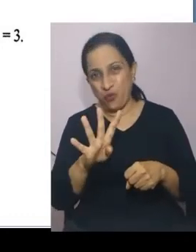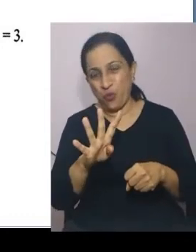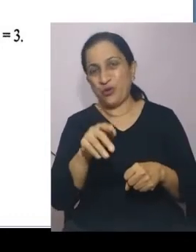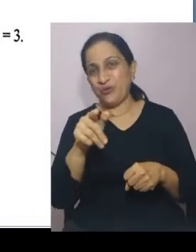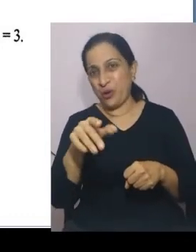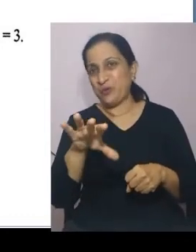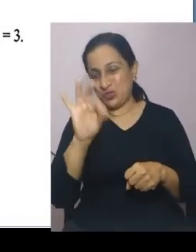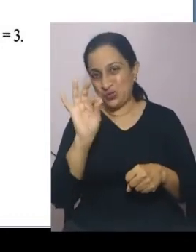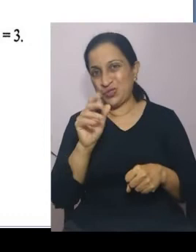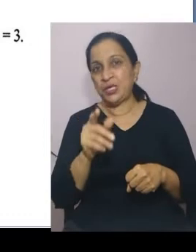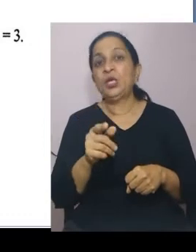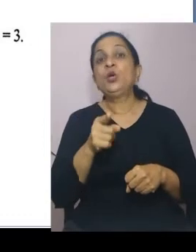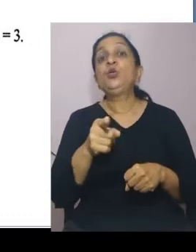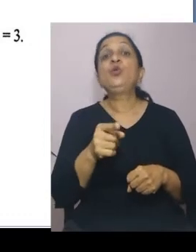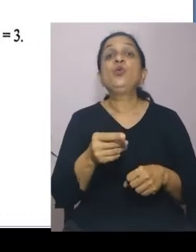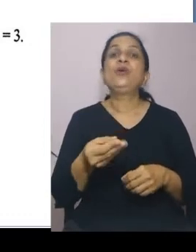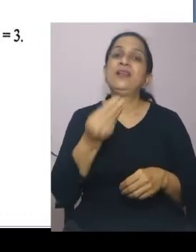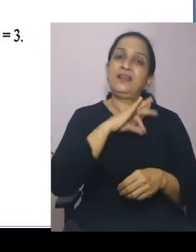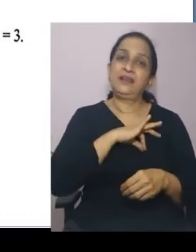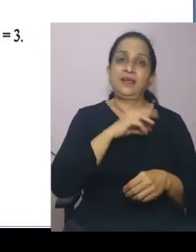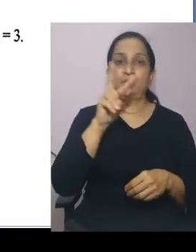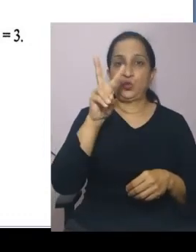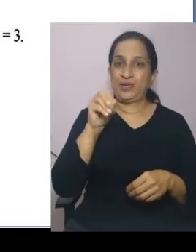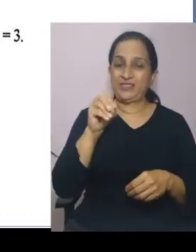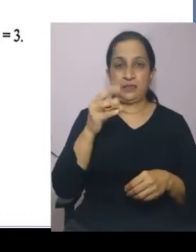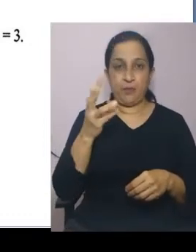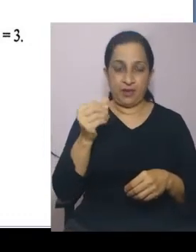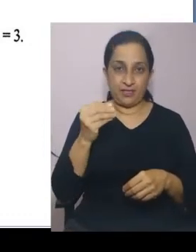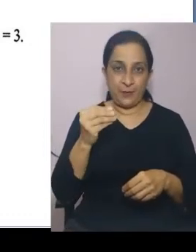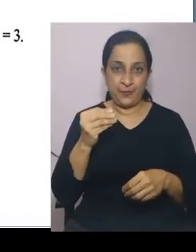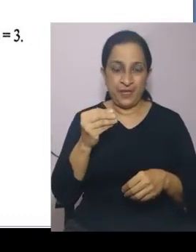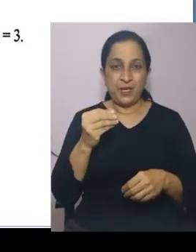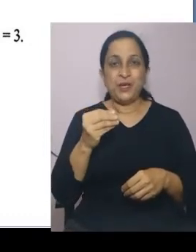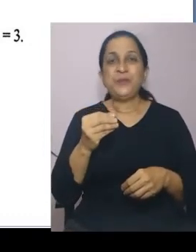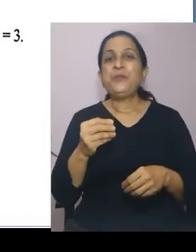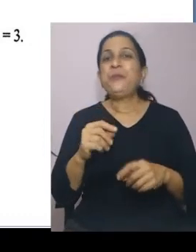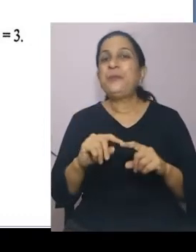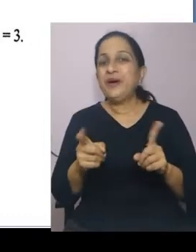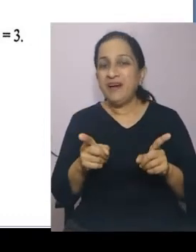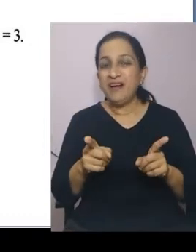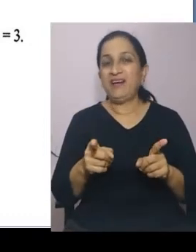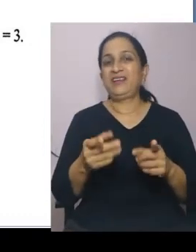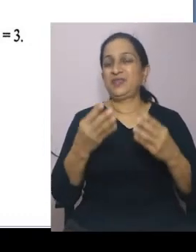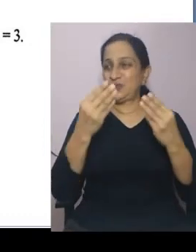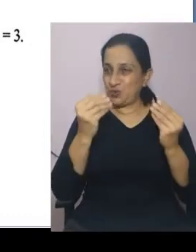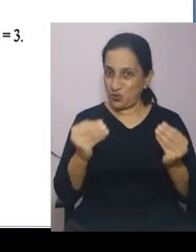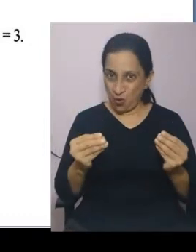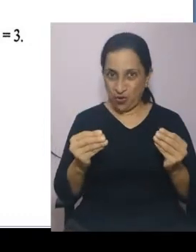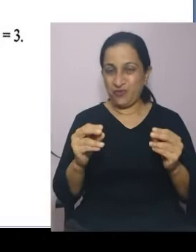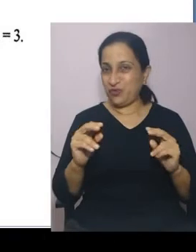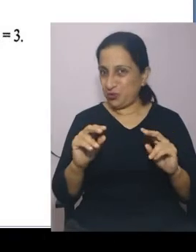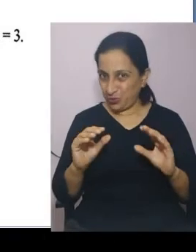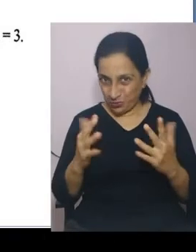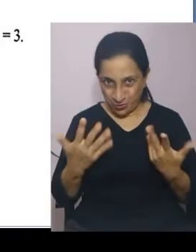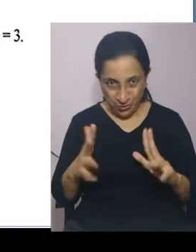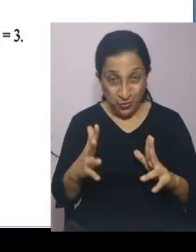correctly, you may get about 20 marks. But if you are not able to, then at